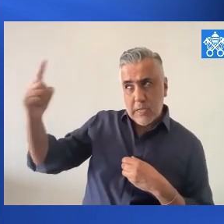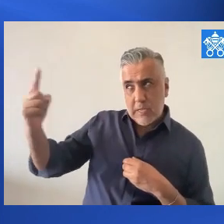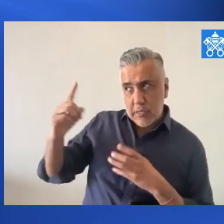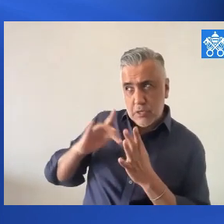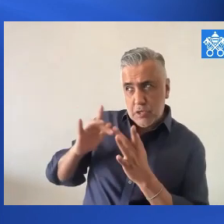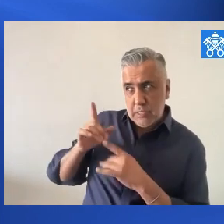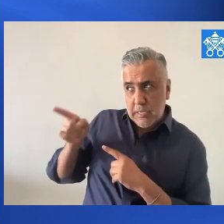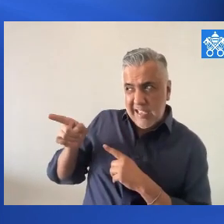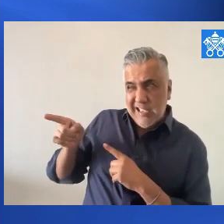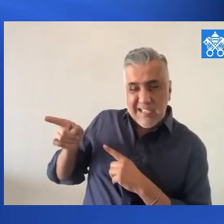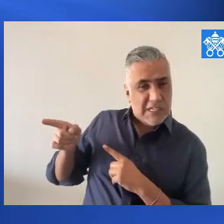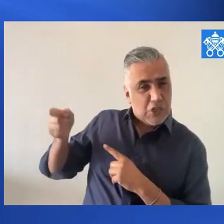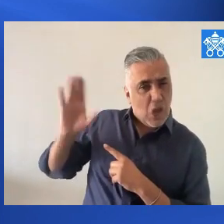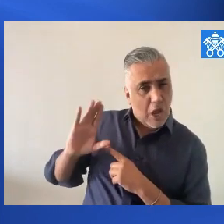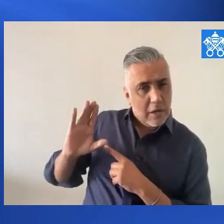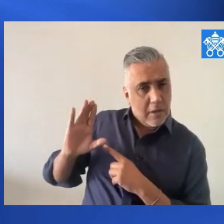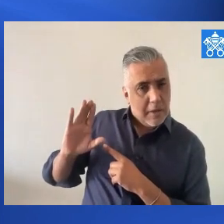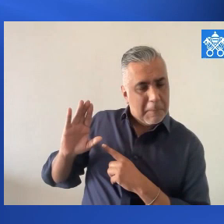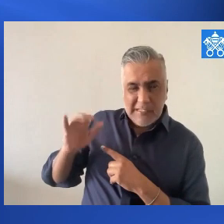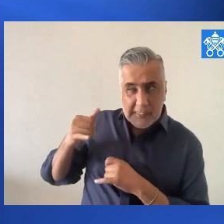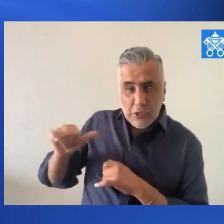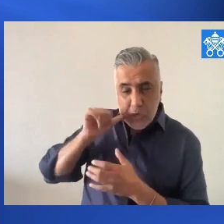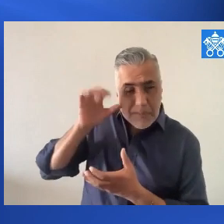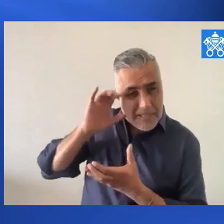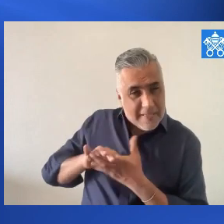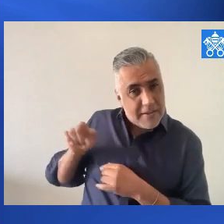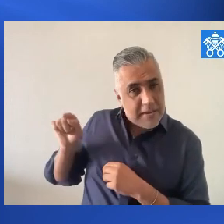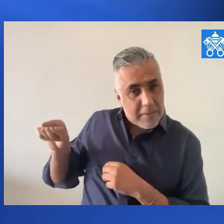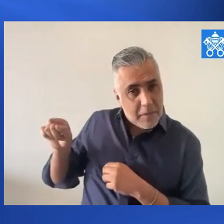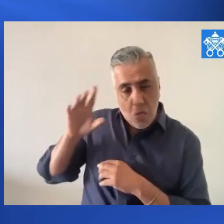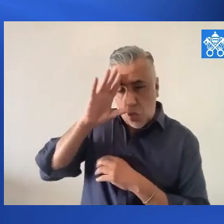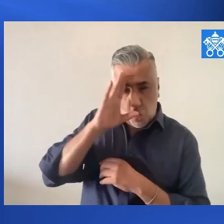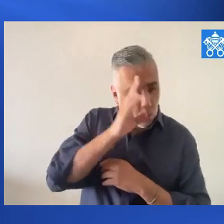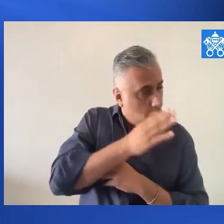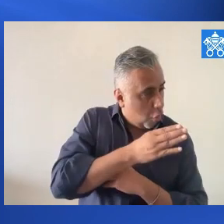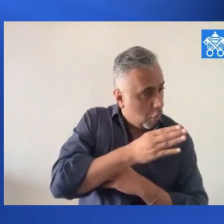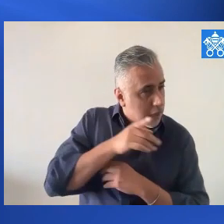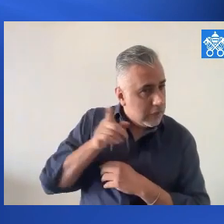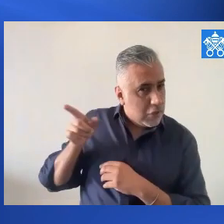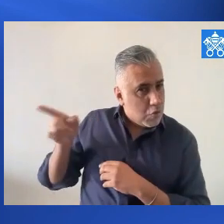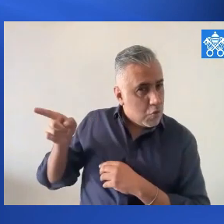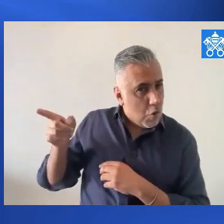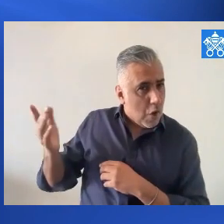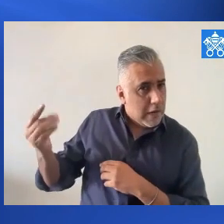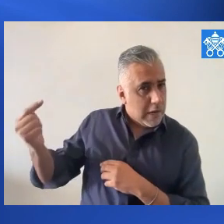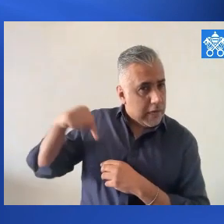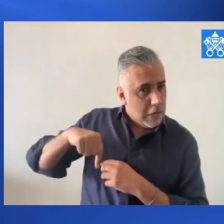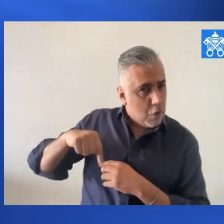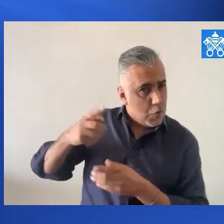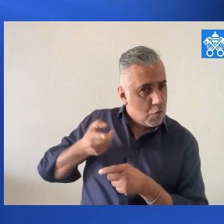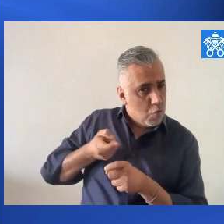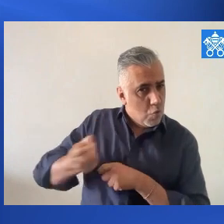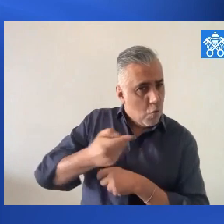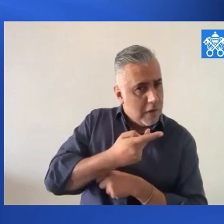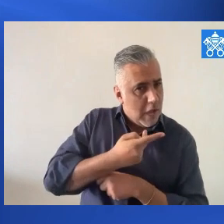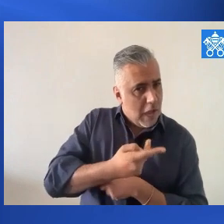in the Gospel here knows that Jesus is God, but this does not lead him to believe in Him. In fact,